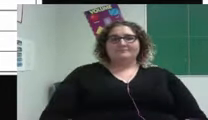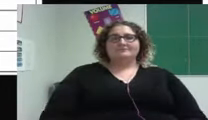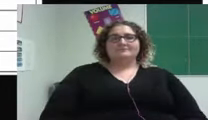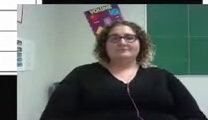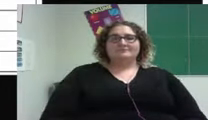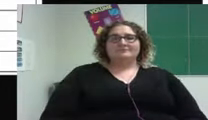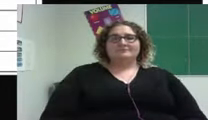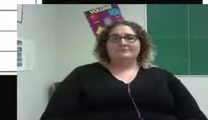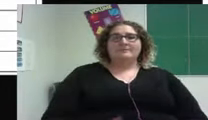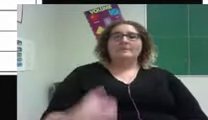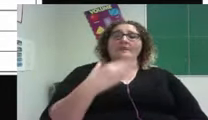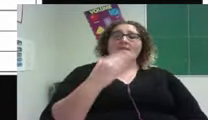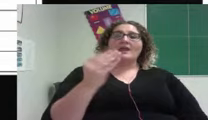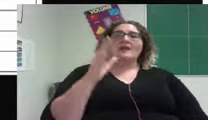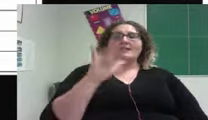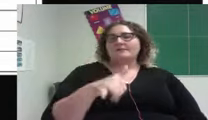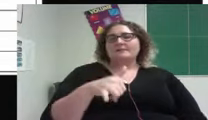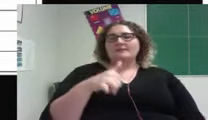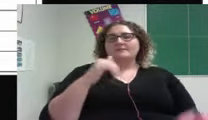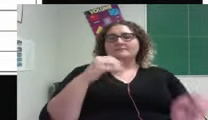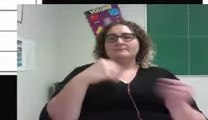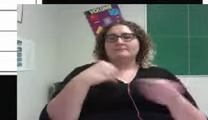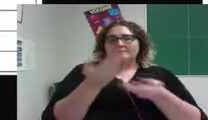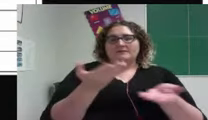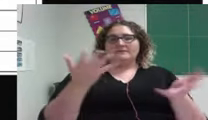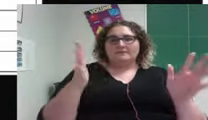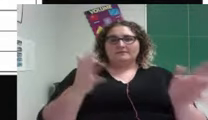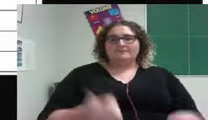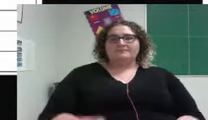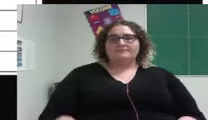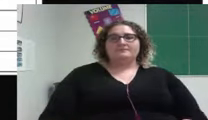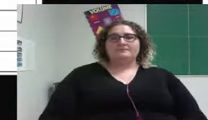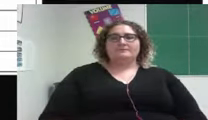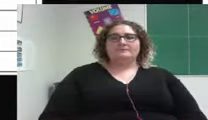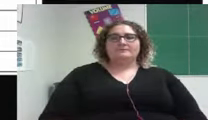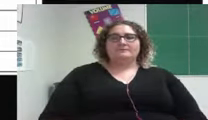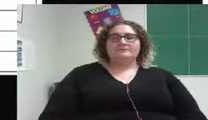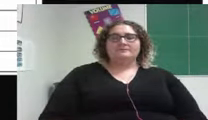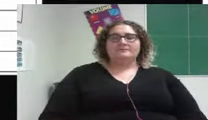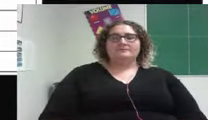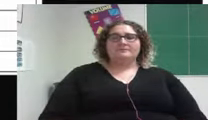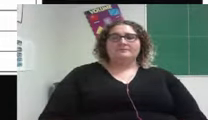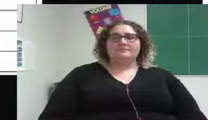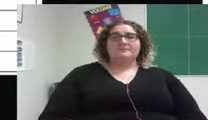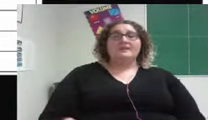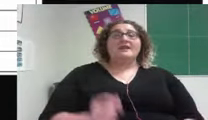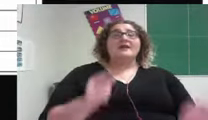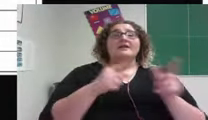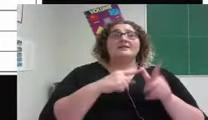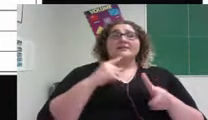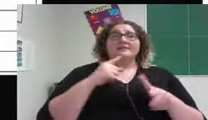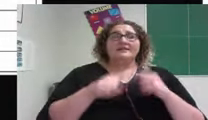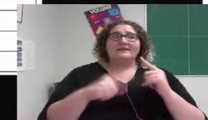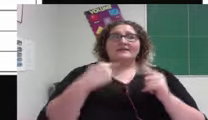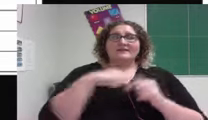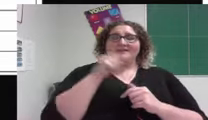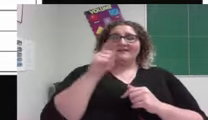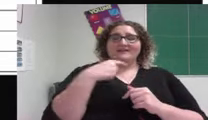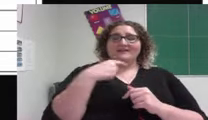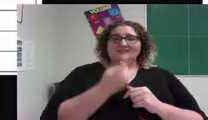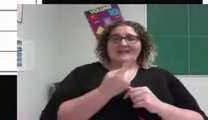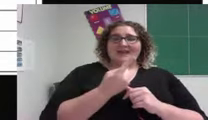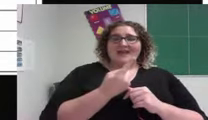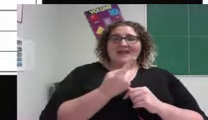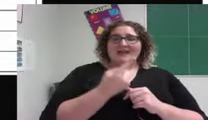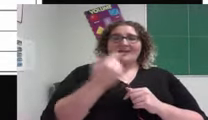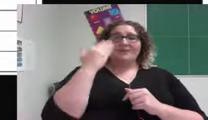Okay, then we need to say that we know that if we add angle 1 plus angle 2, or angle 1 and